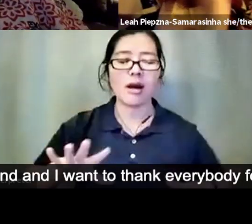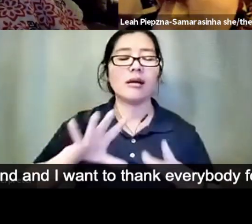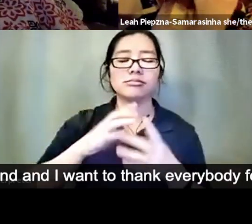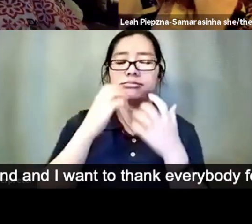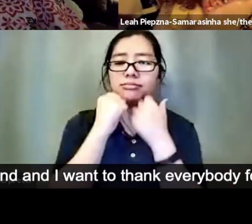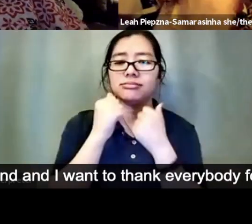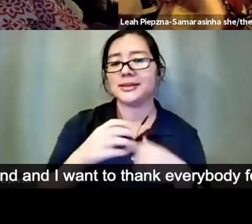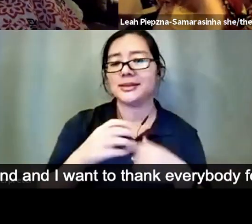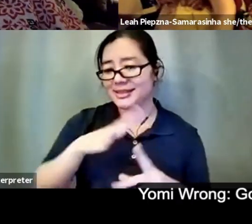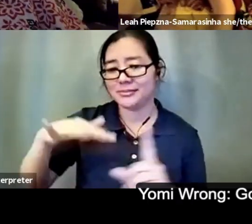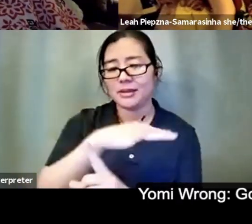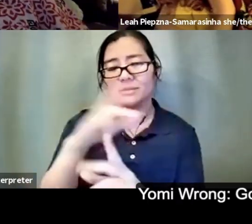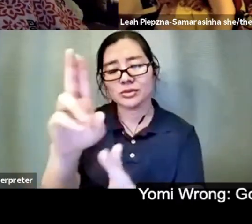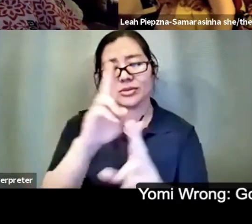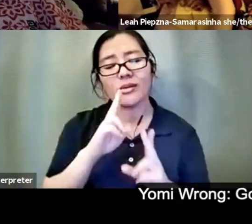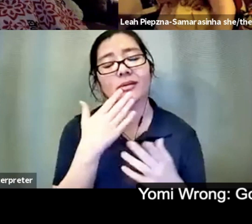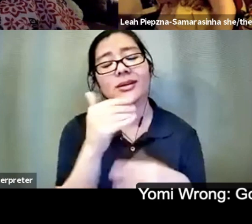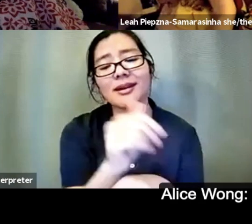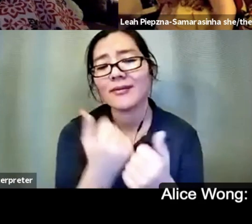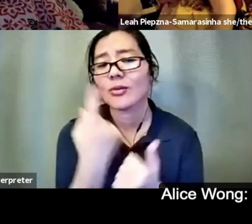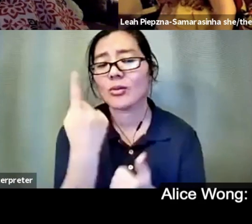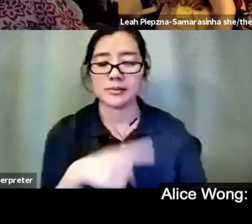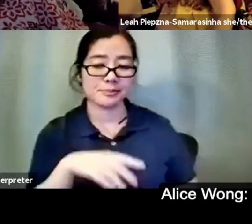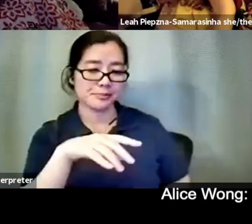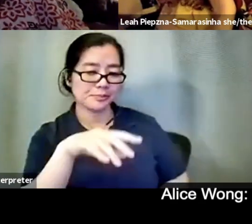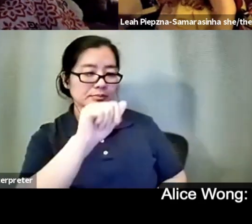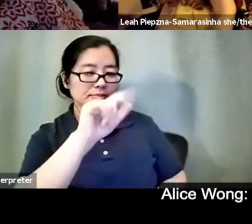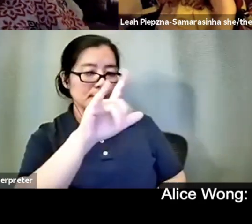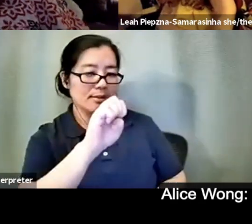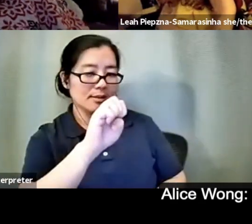honor. Good night, everybody. Thank you, Yomi.